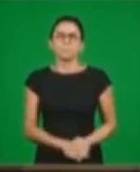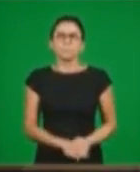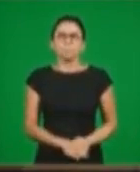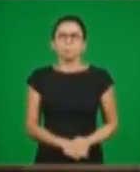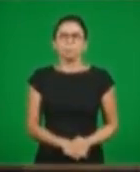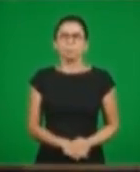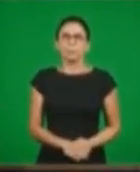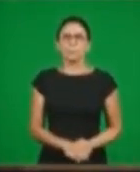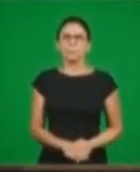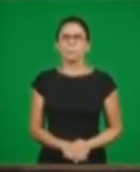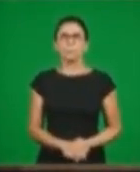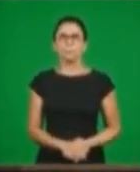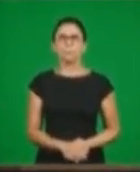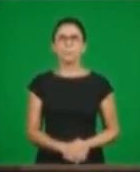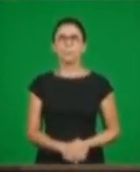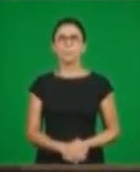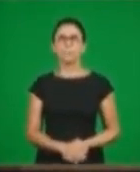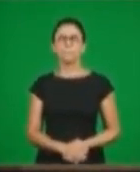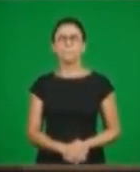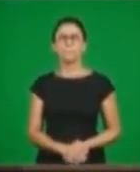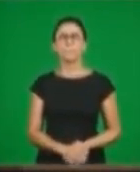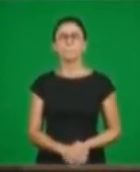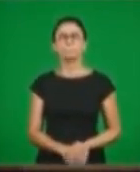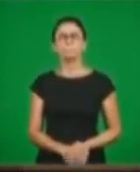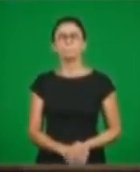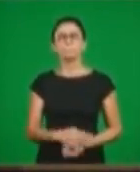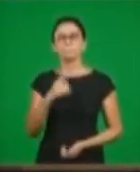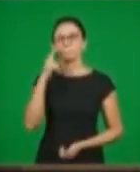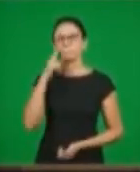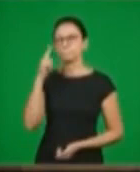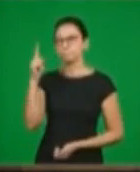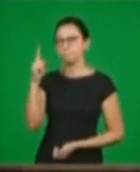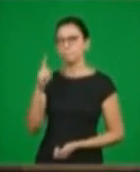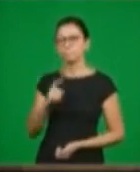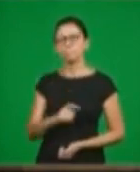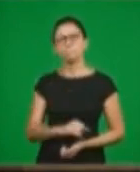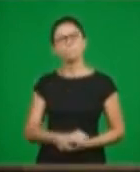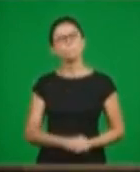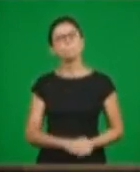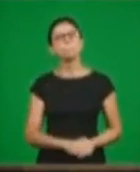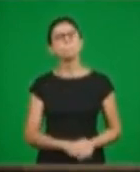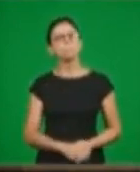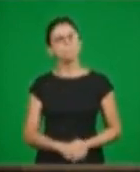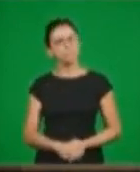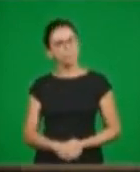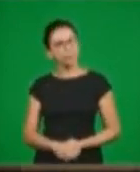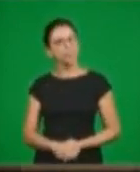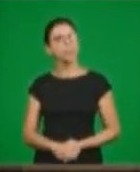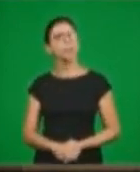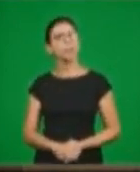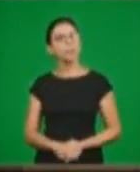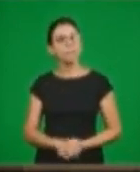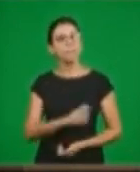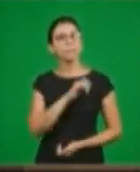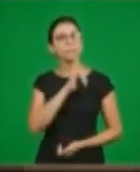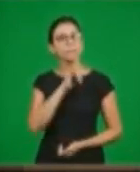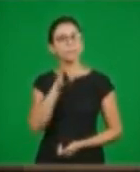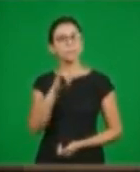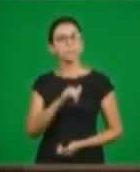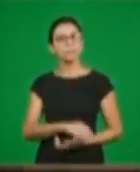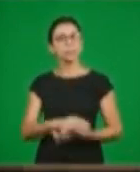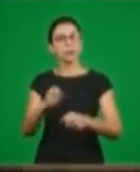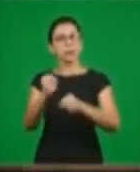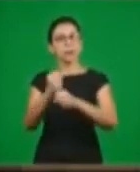it is out of order right here. So look right here. And said to the nobles, this